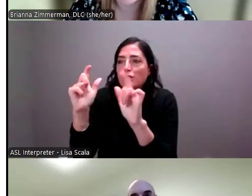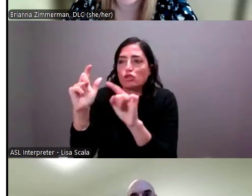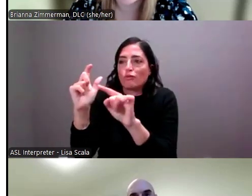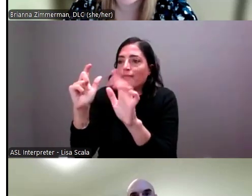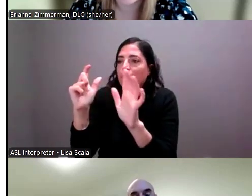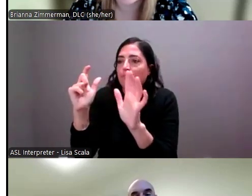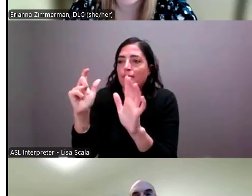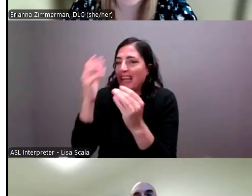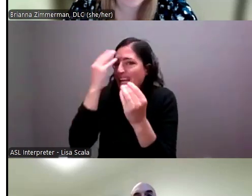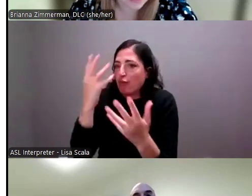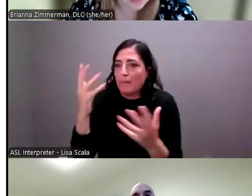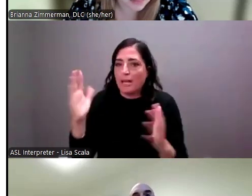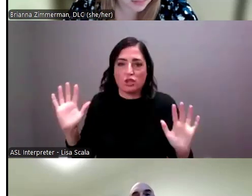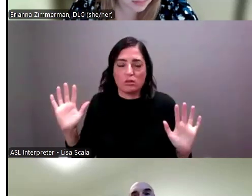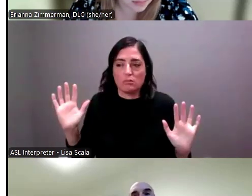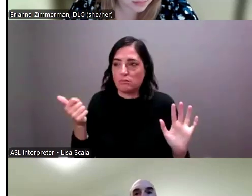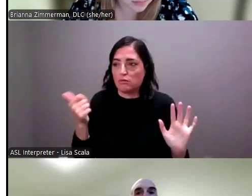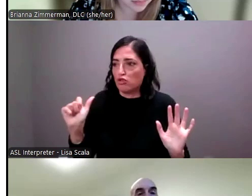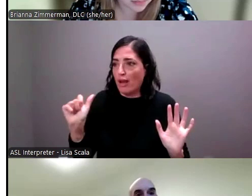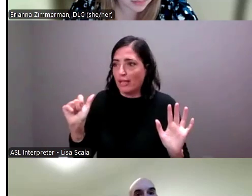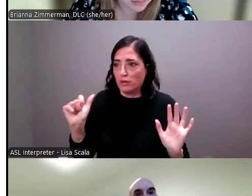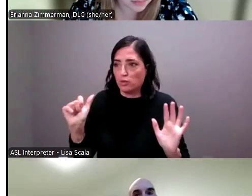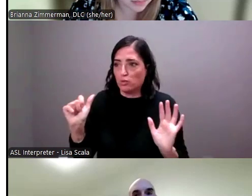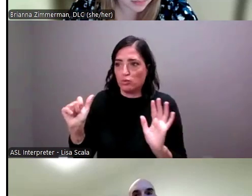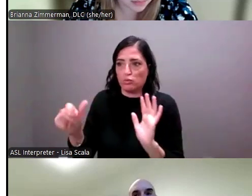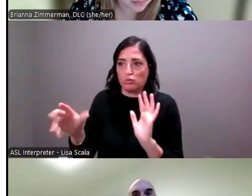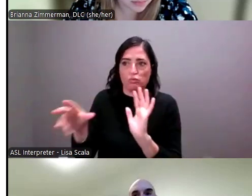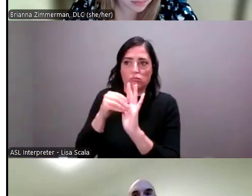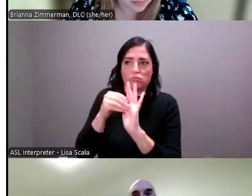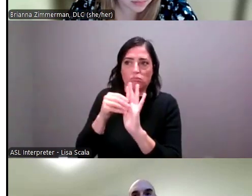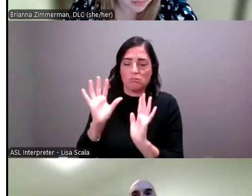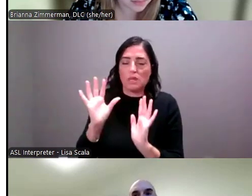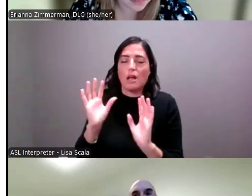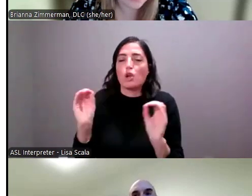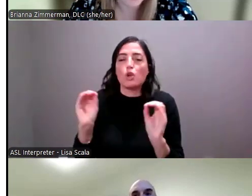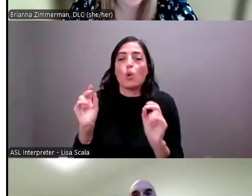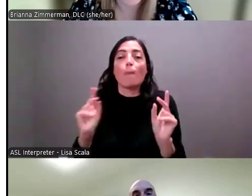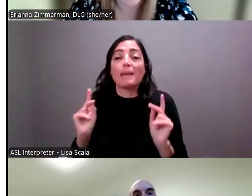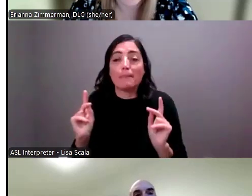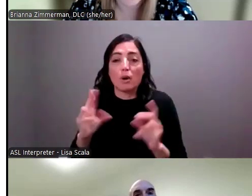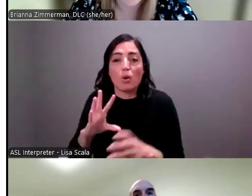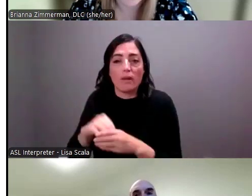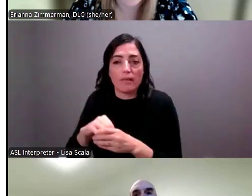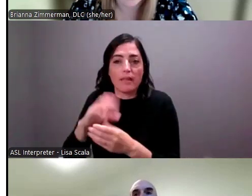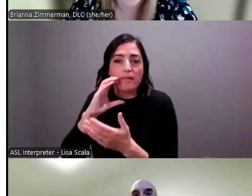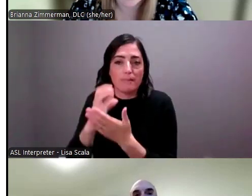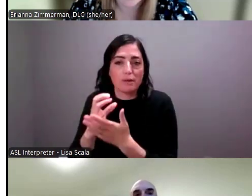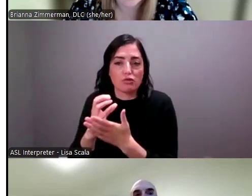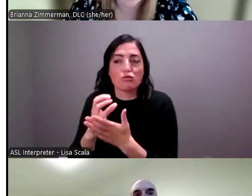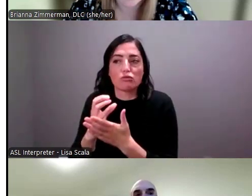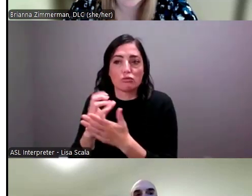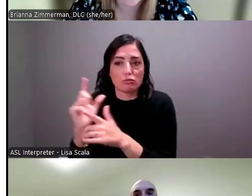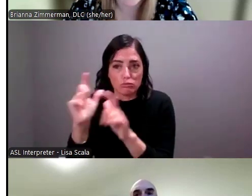the information that you're trying to convey, and that there are no people captured as well.